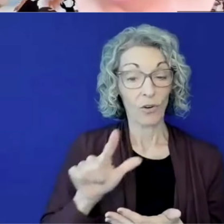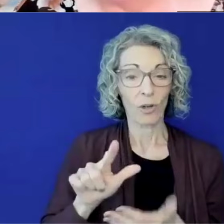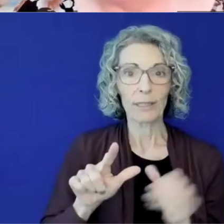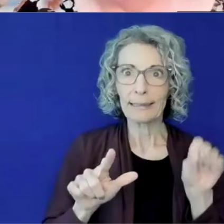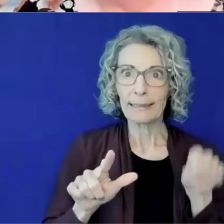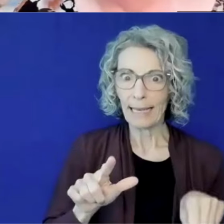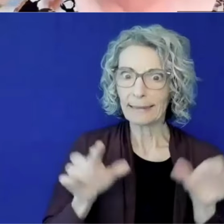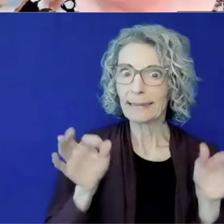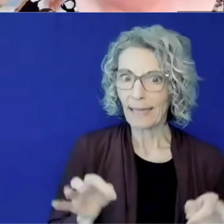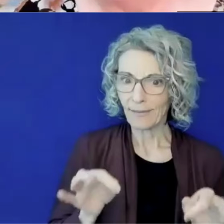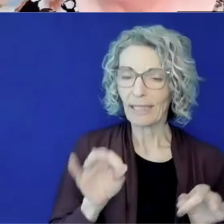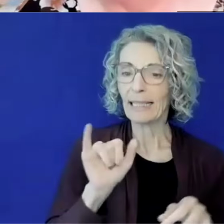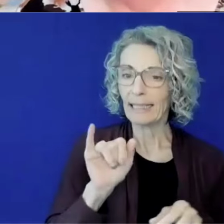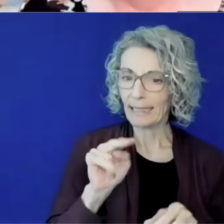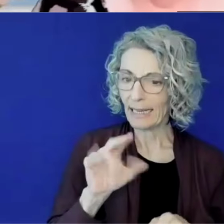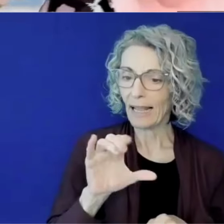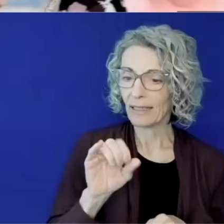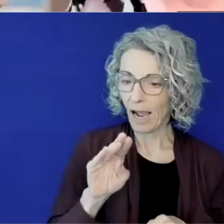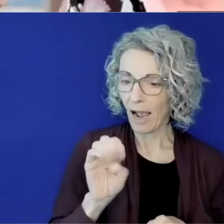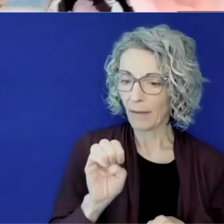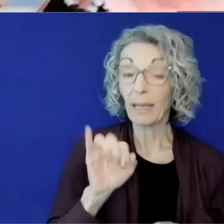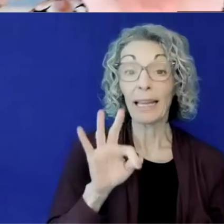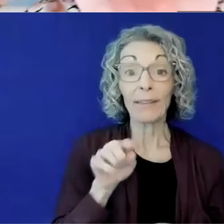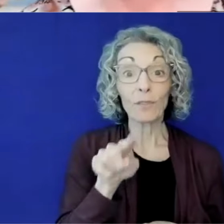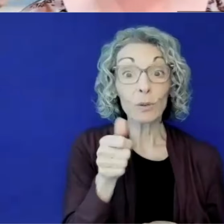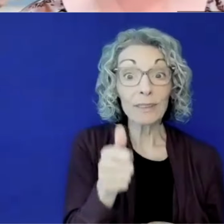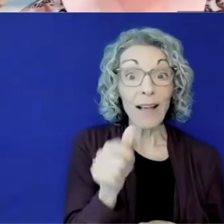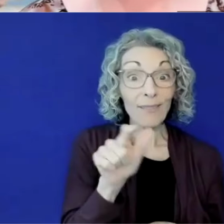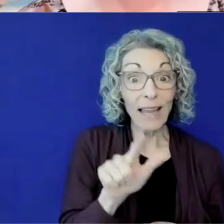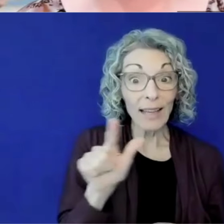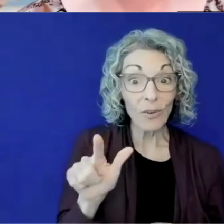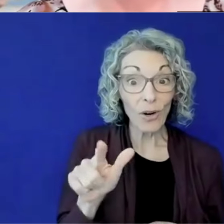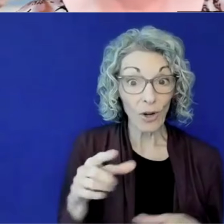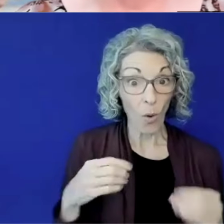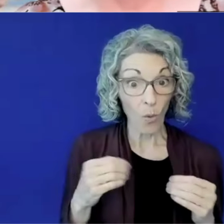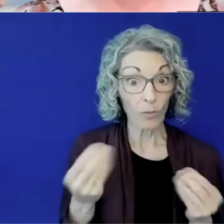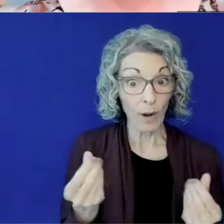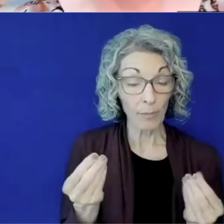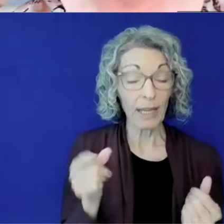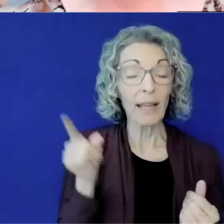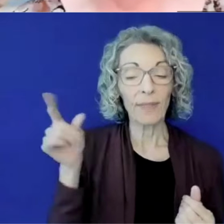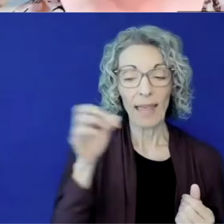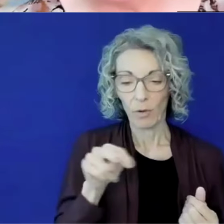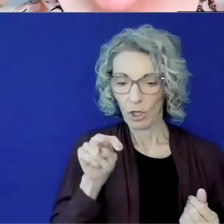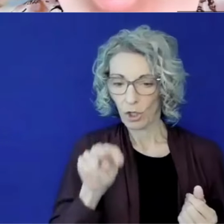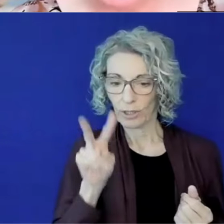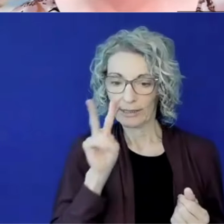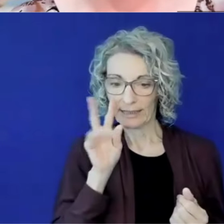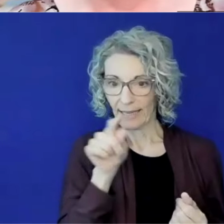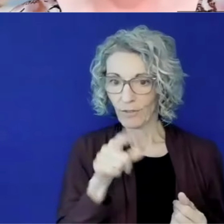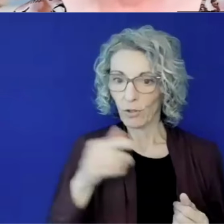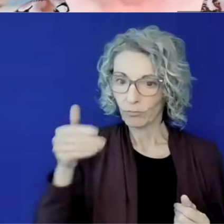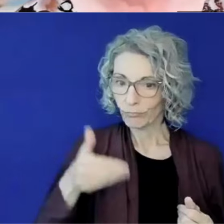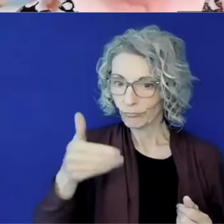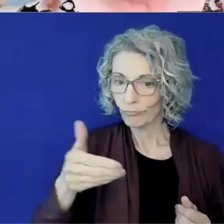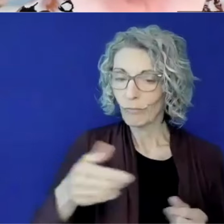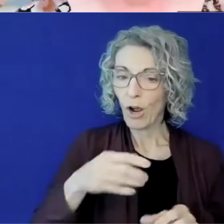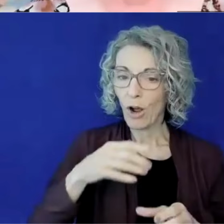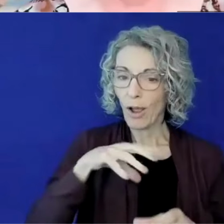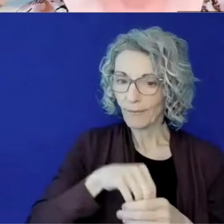income. If you're a landlord, they're going to look to see whether you regularly are engaged in the business